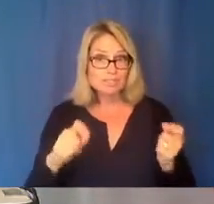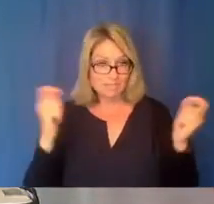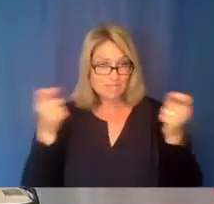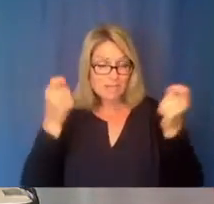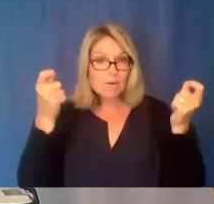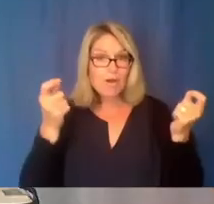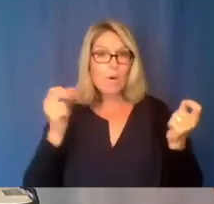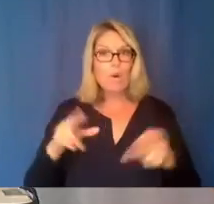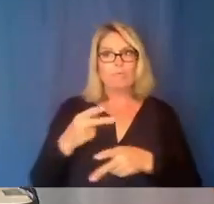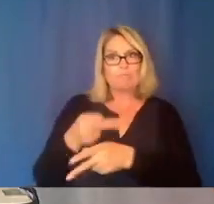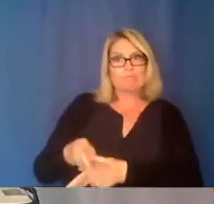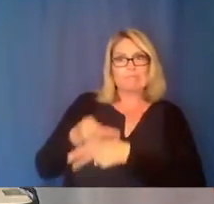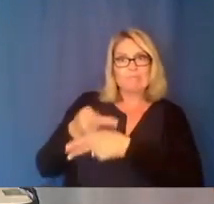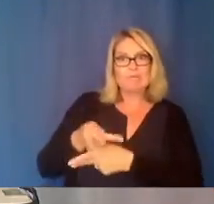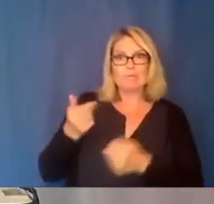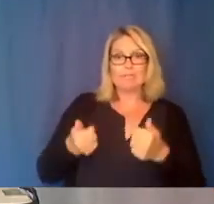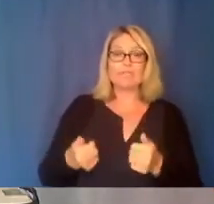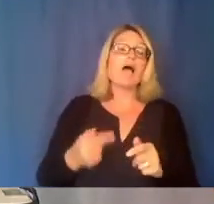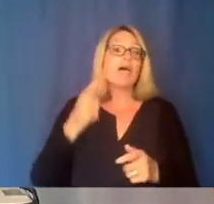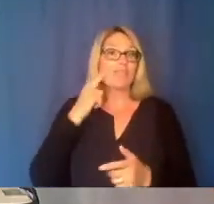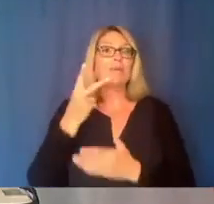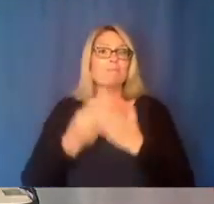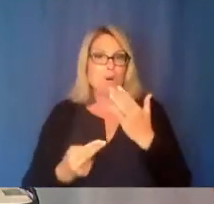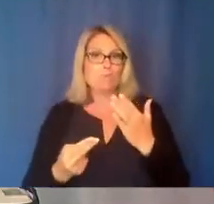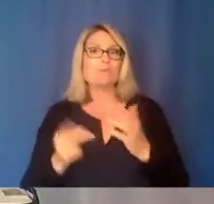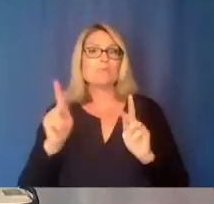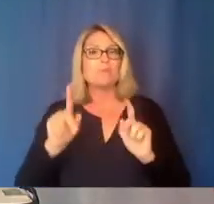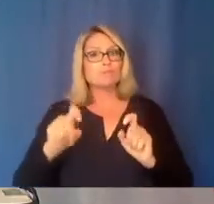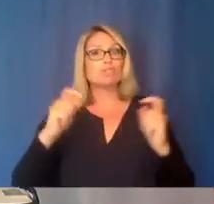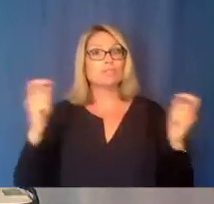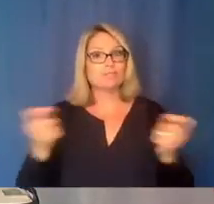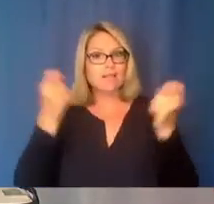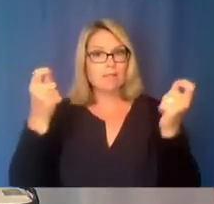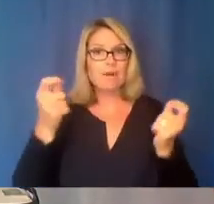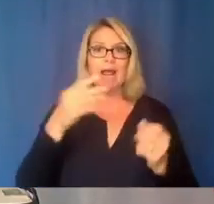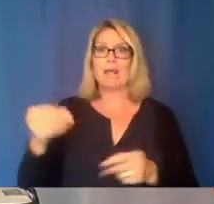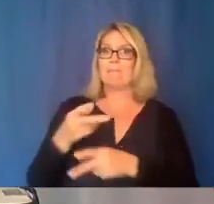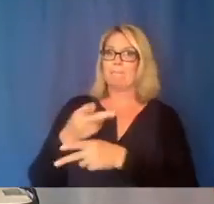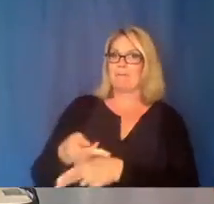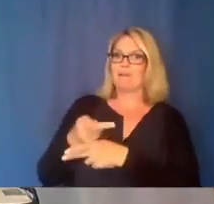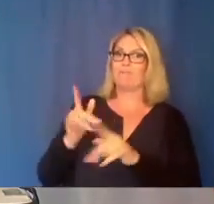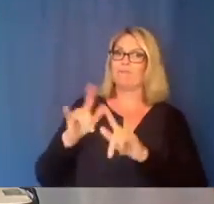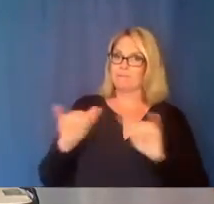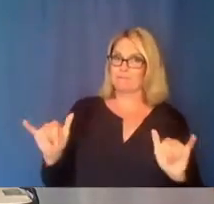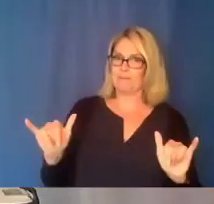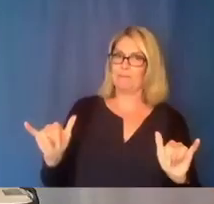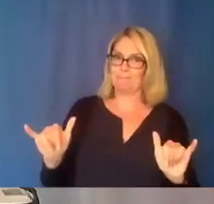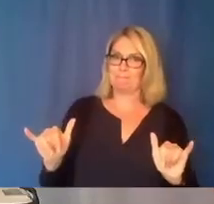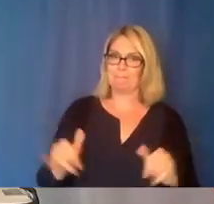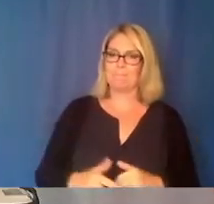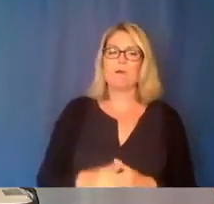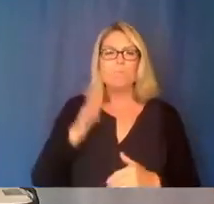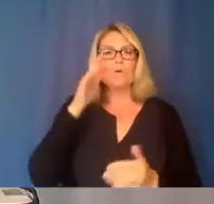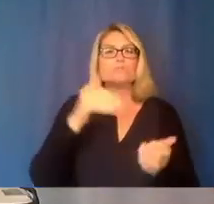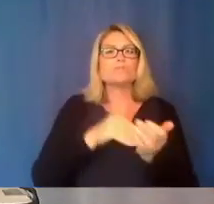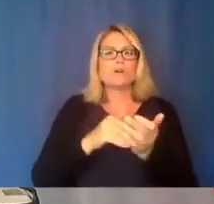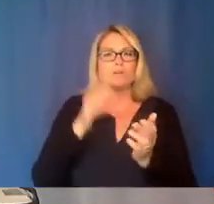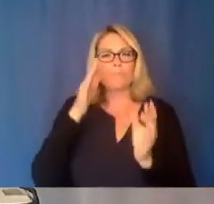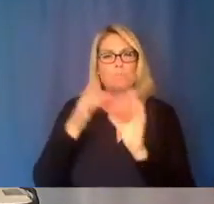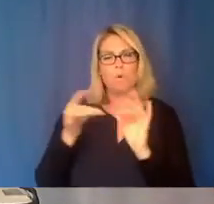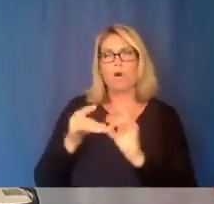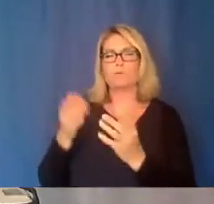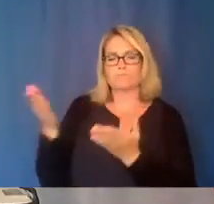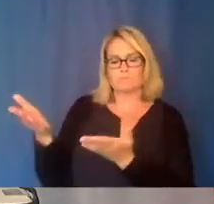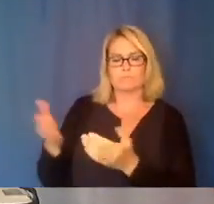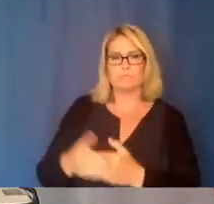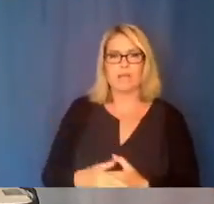caution? I think both. I'll let Dr. Morrison answer this question in more detail than me, but I think it's a little